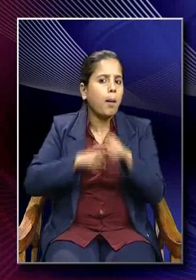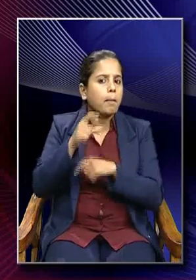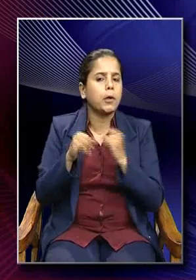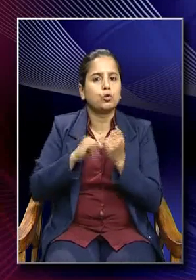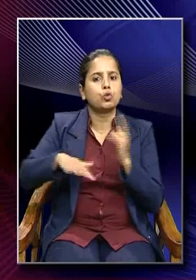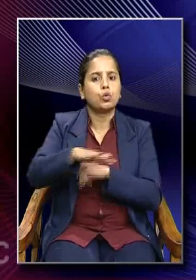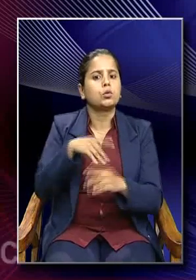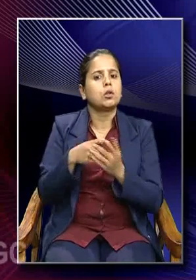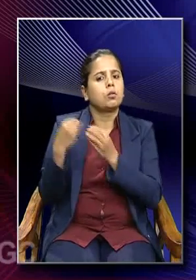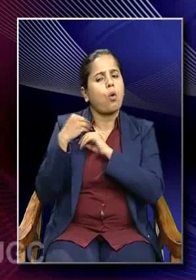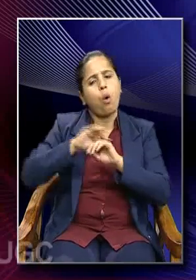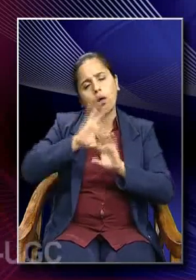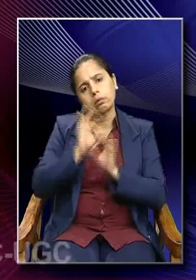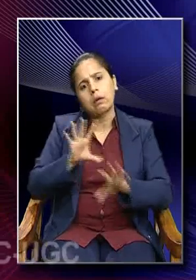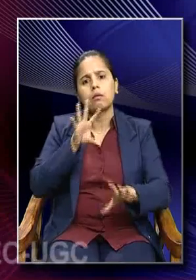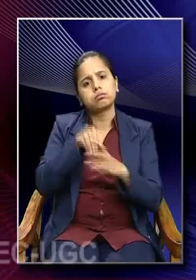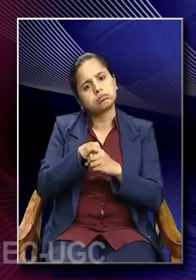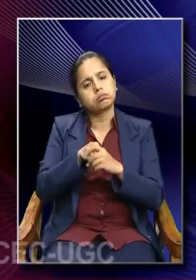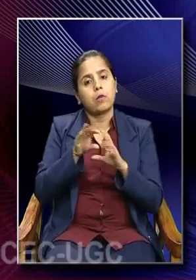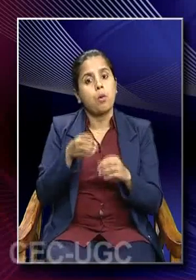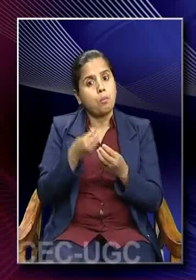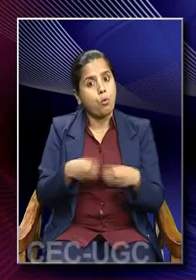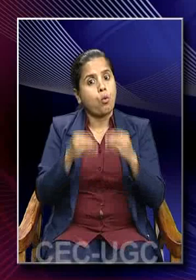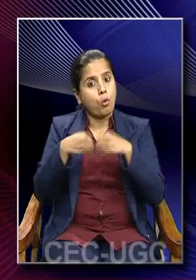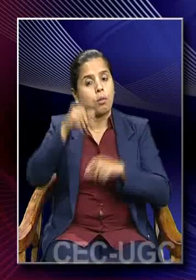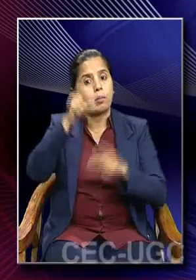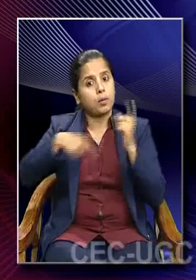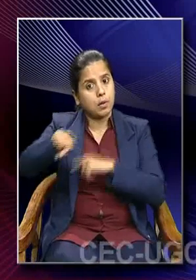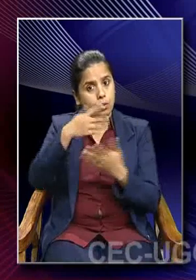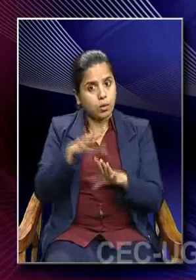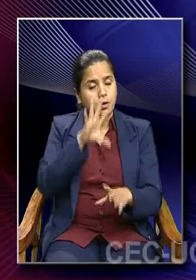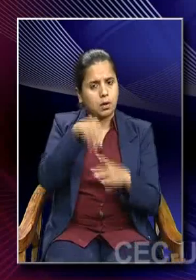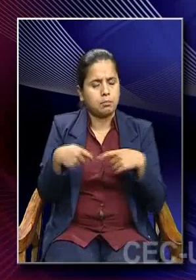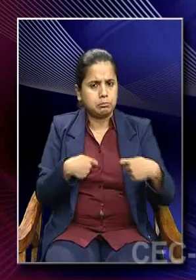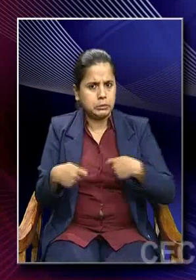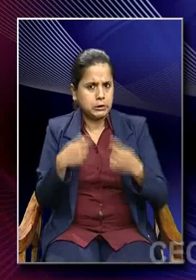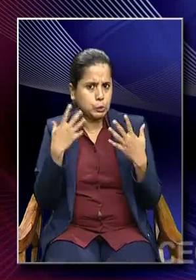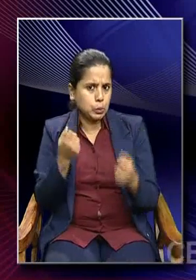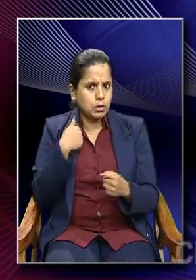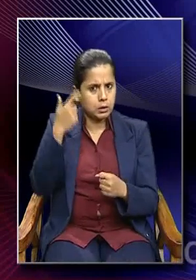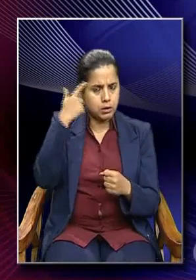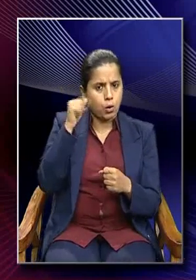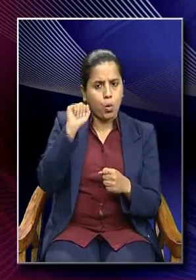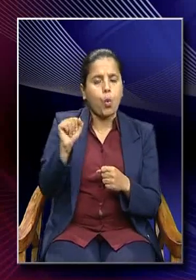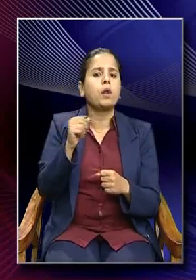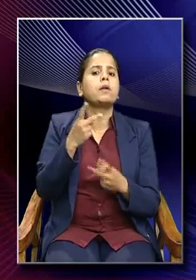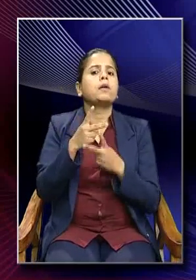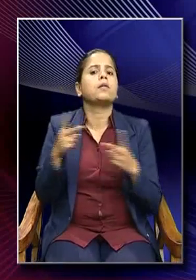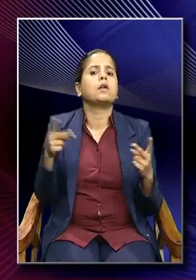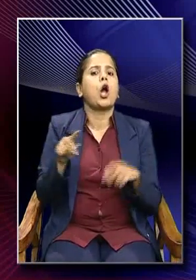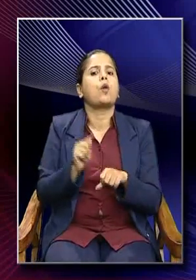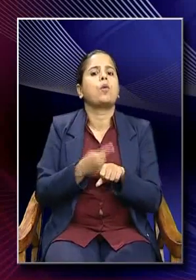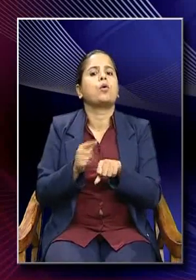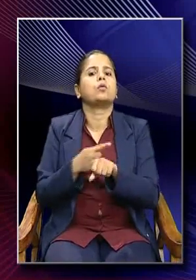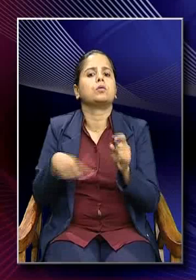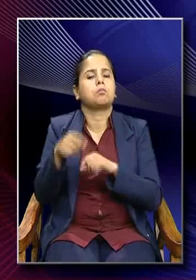it. Then more and more of people will be engaged in the business as the various opportunities